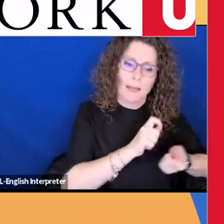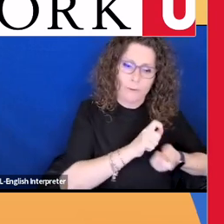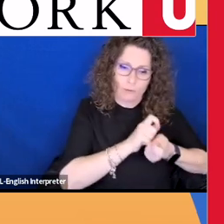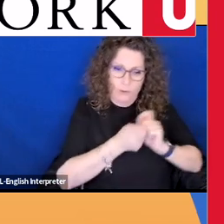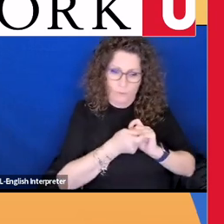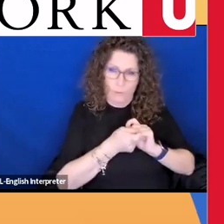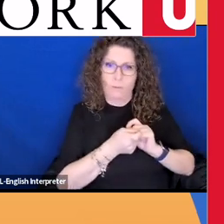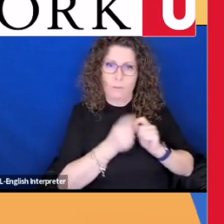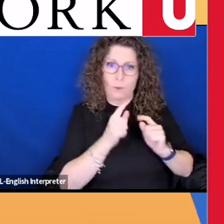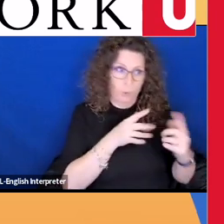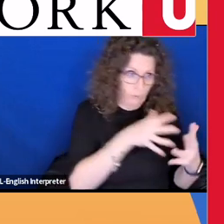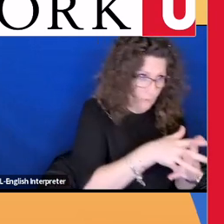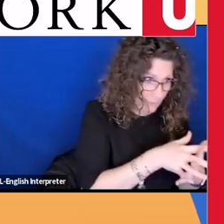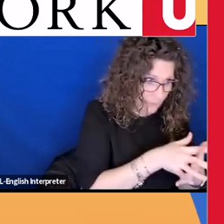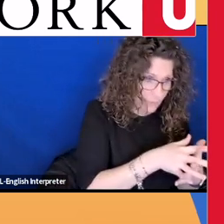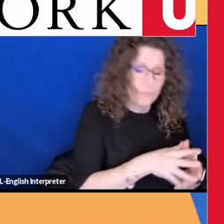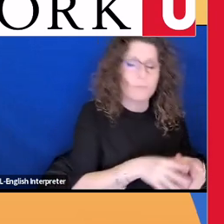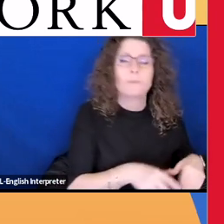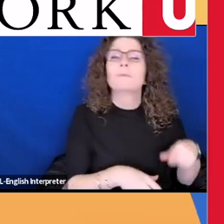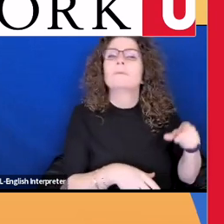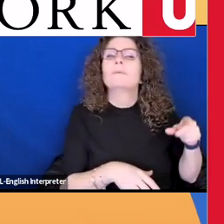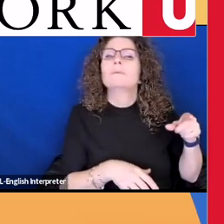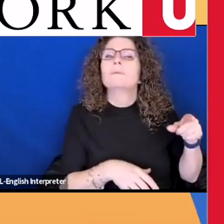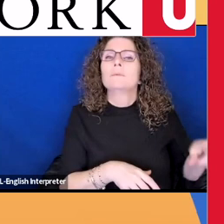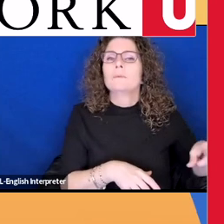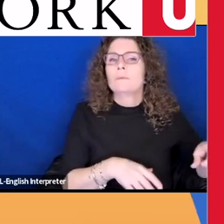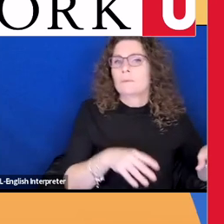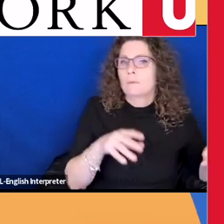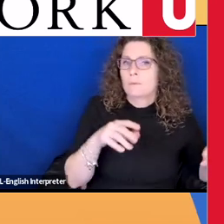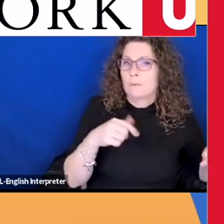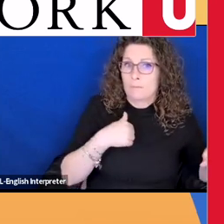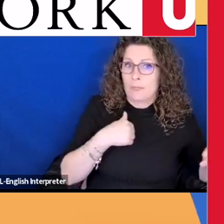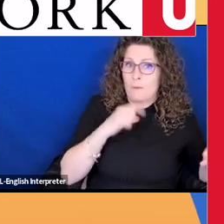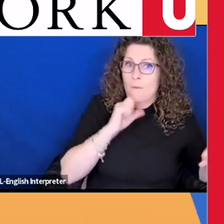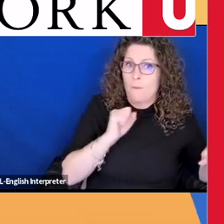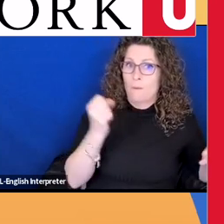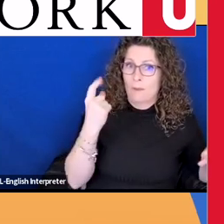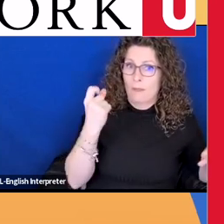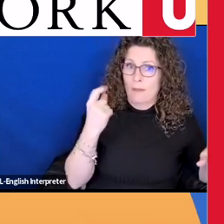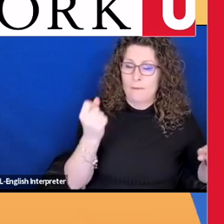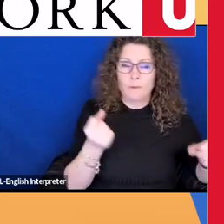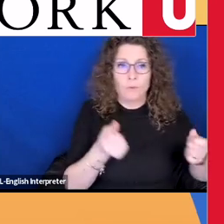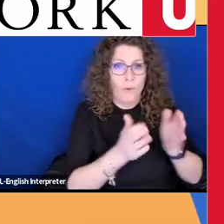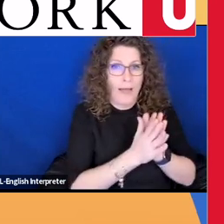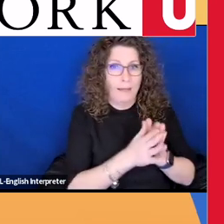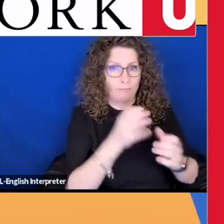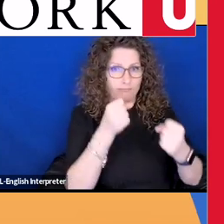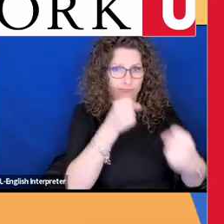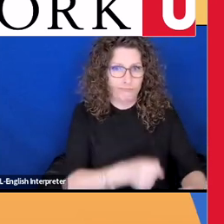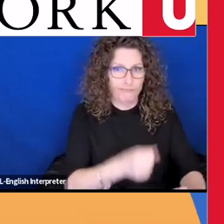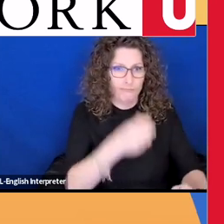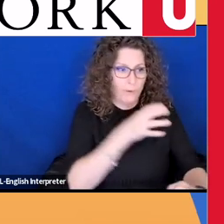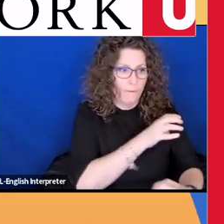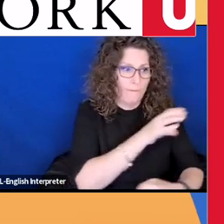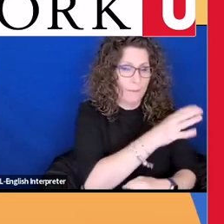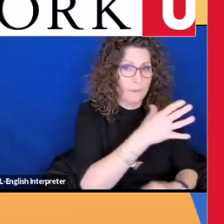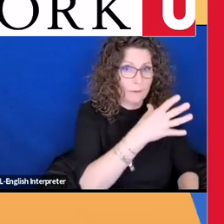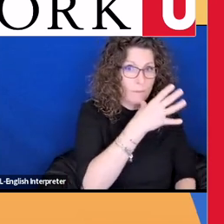It must have been terrifying for that 11-year-old boy to ask his feminist mother if men could be